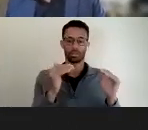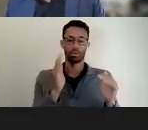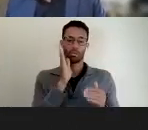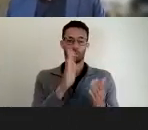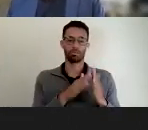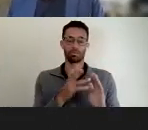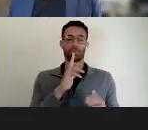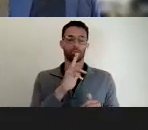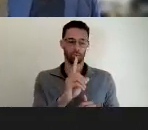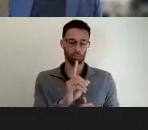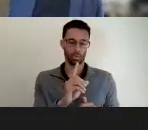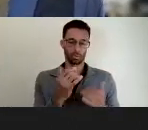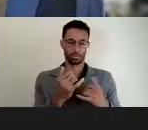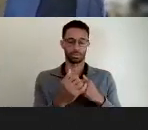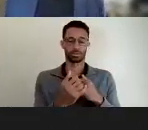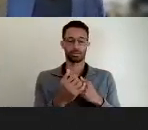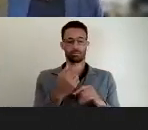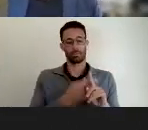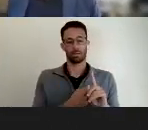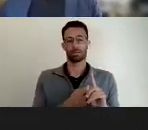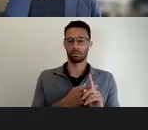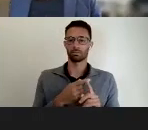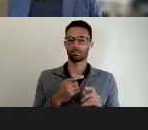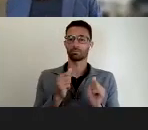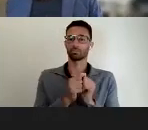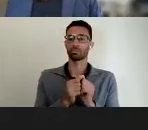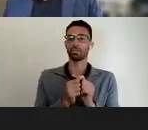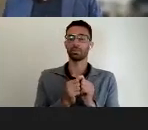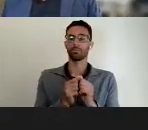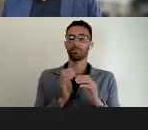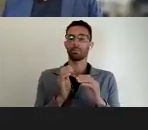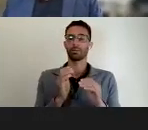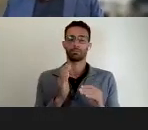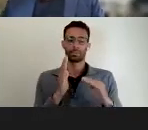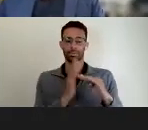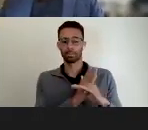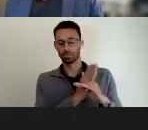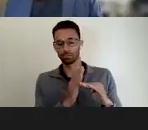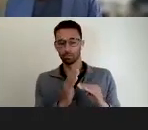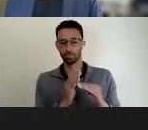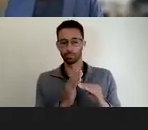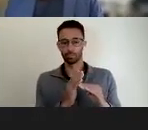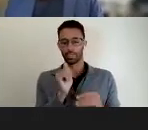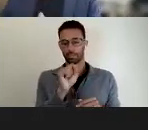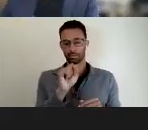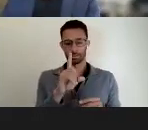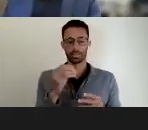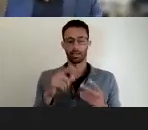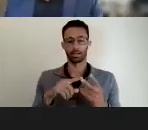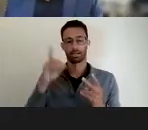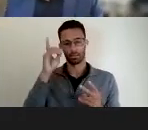Down syndrome and autism spectrum disorders and some behavioral health needs, and who lives with me. And